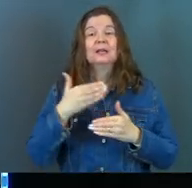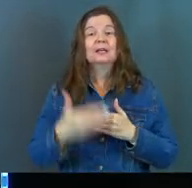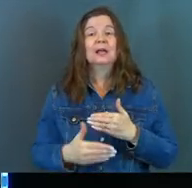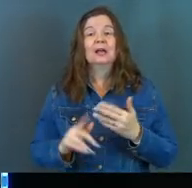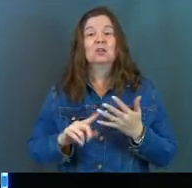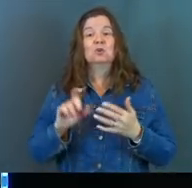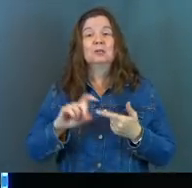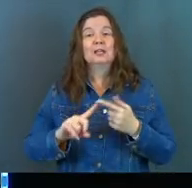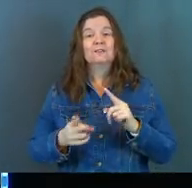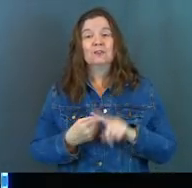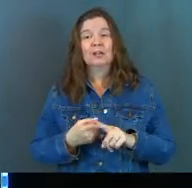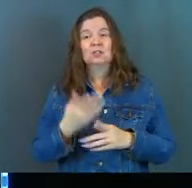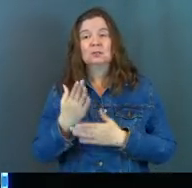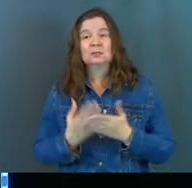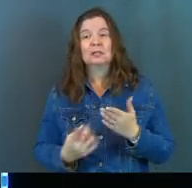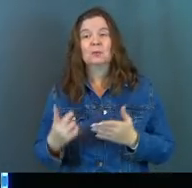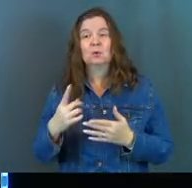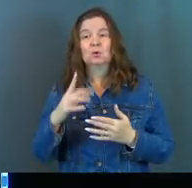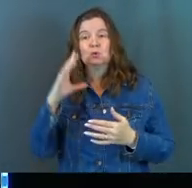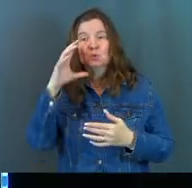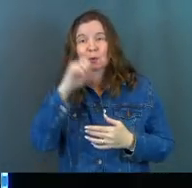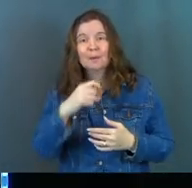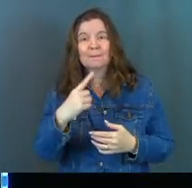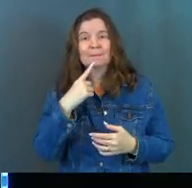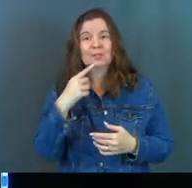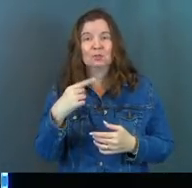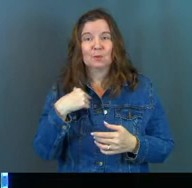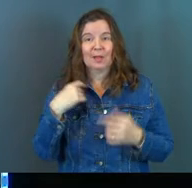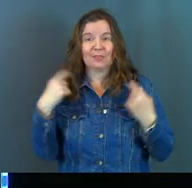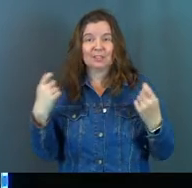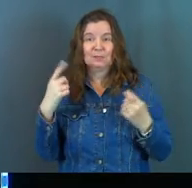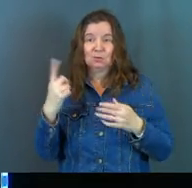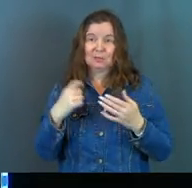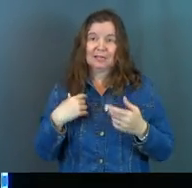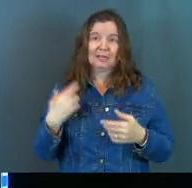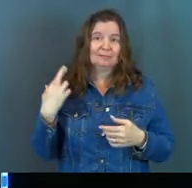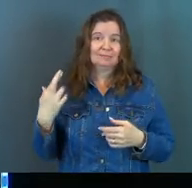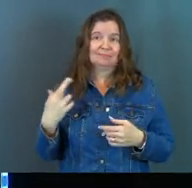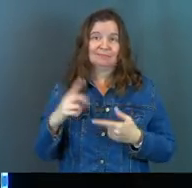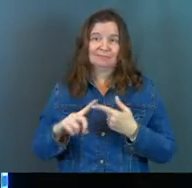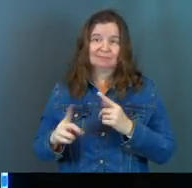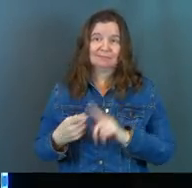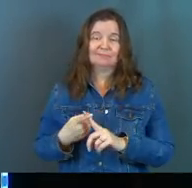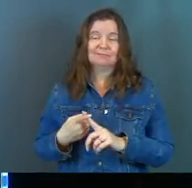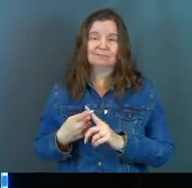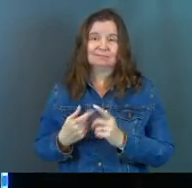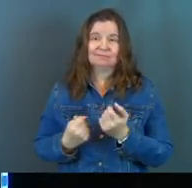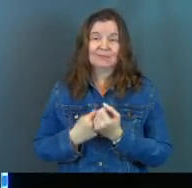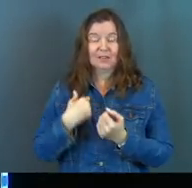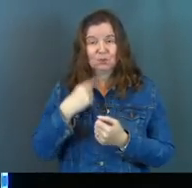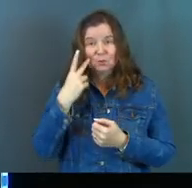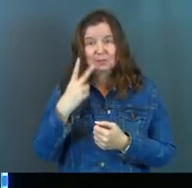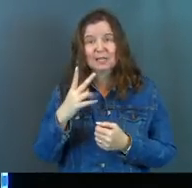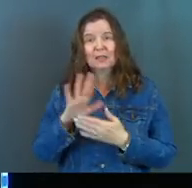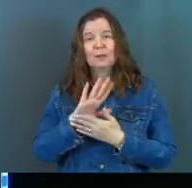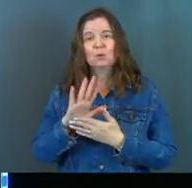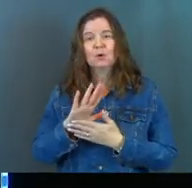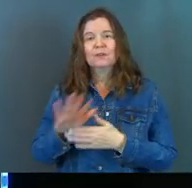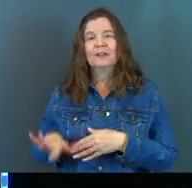you need friends. You need somebody to miss you at the gym. You need a buddy. Have you ever seen Finding